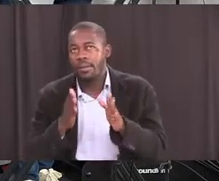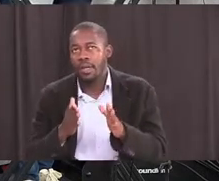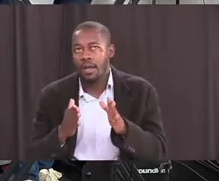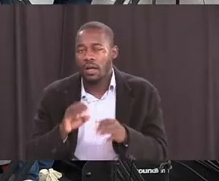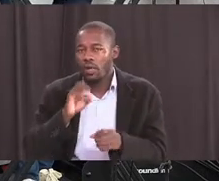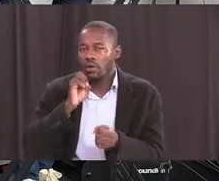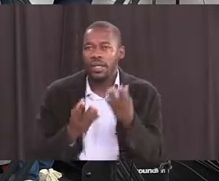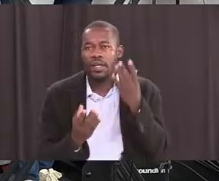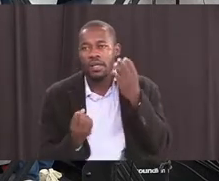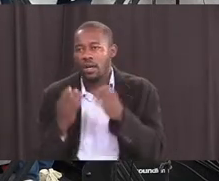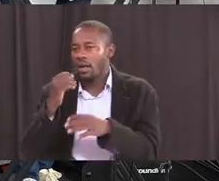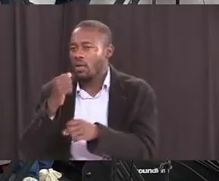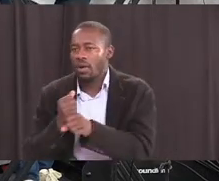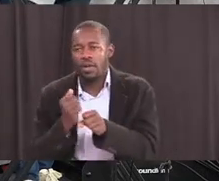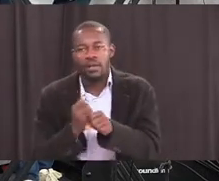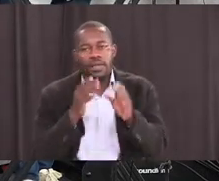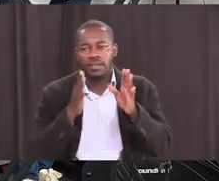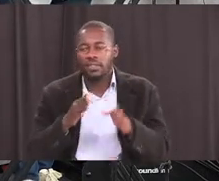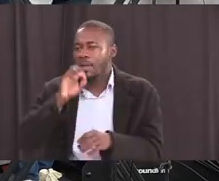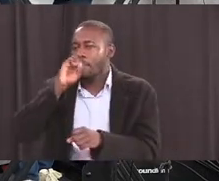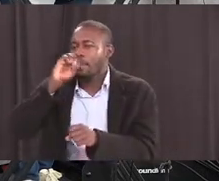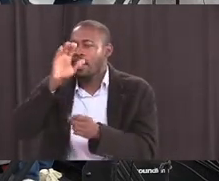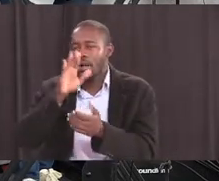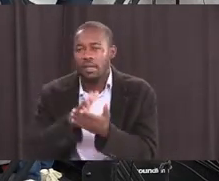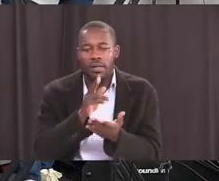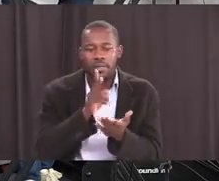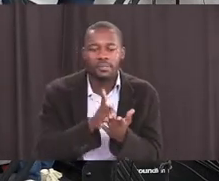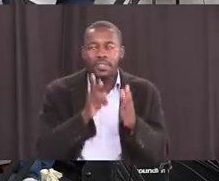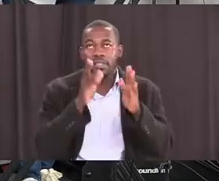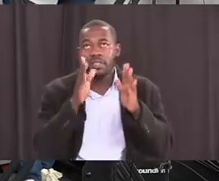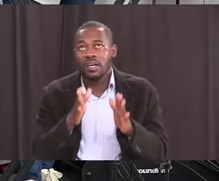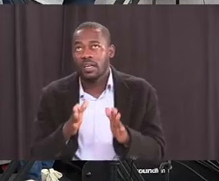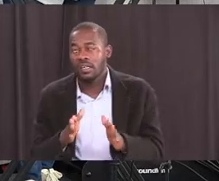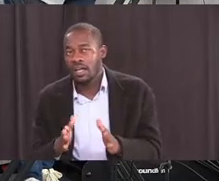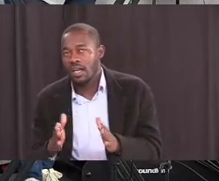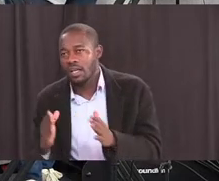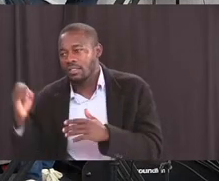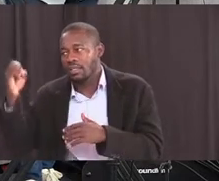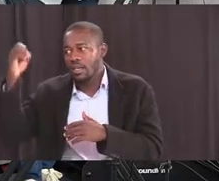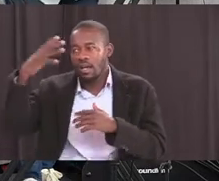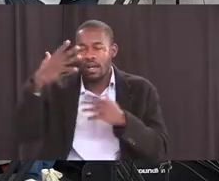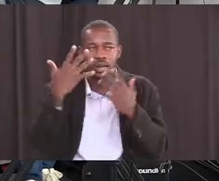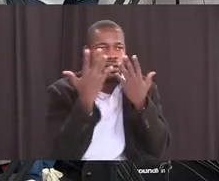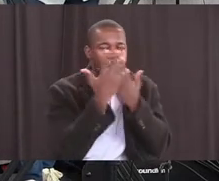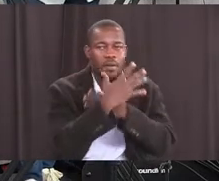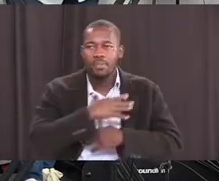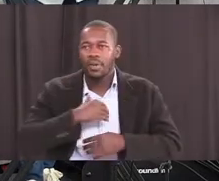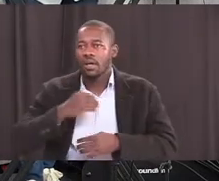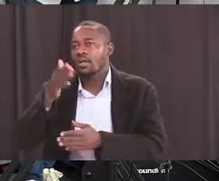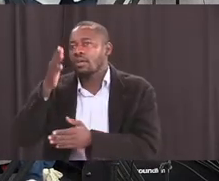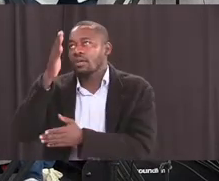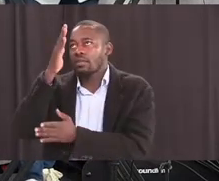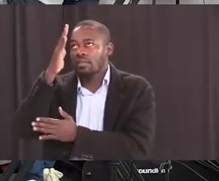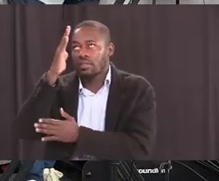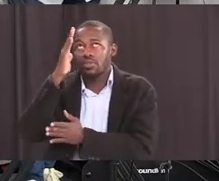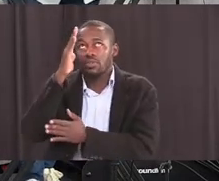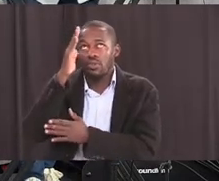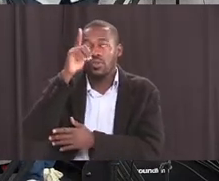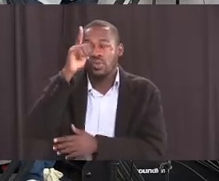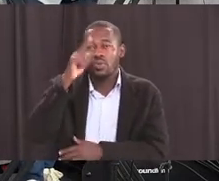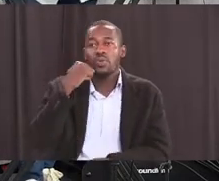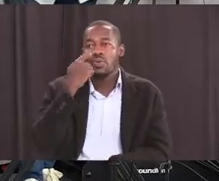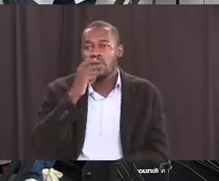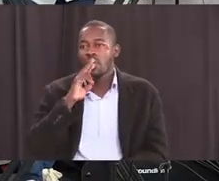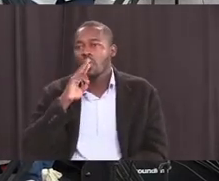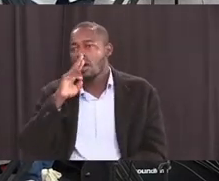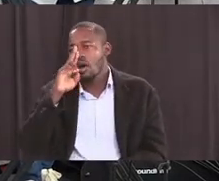Waymaker, miracle worker, promise keeper, light in the darkness, my God, that is who you